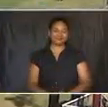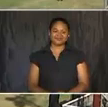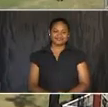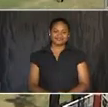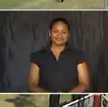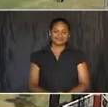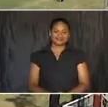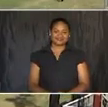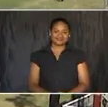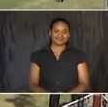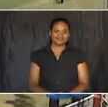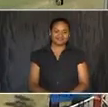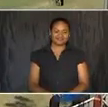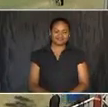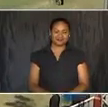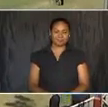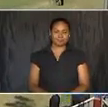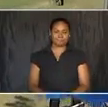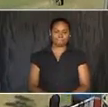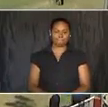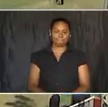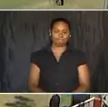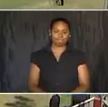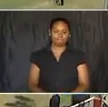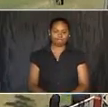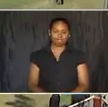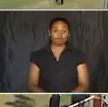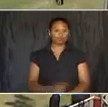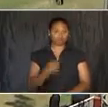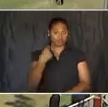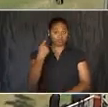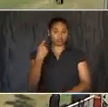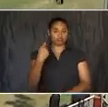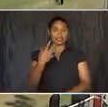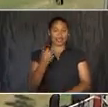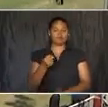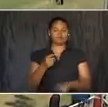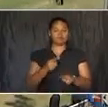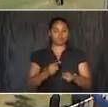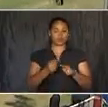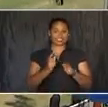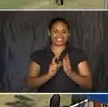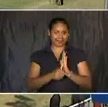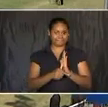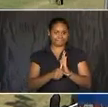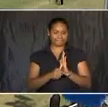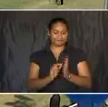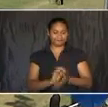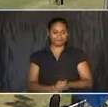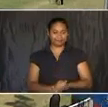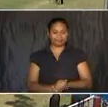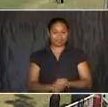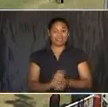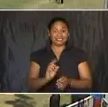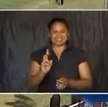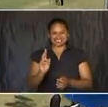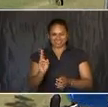Following this, ladies and gentlemen, we will soon break into quick time, which is the next segment